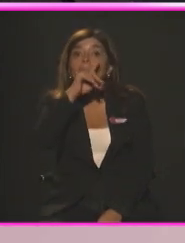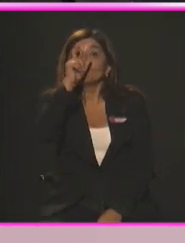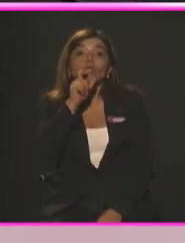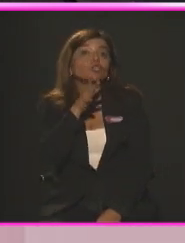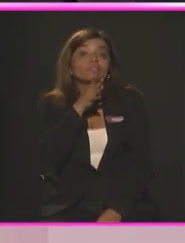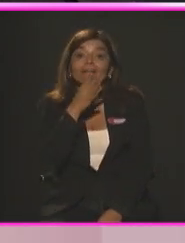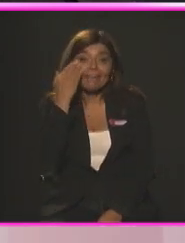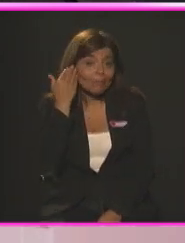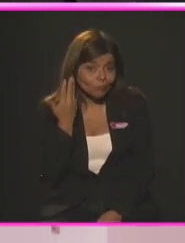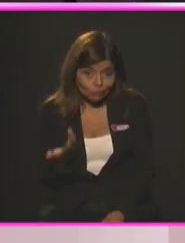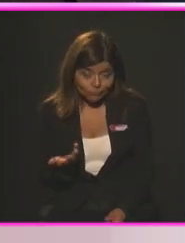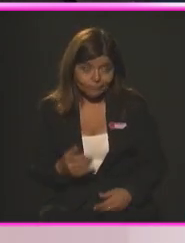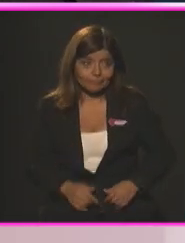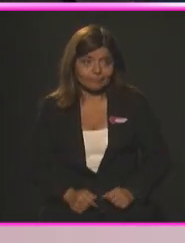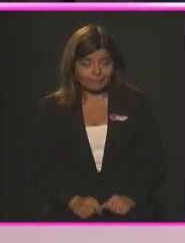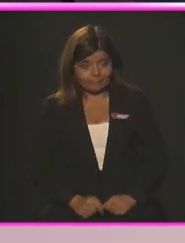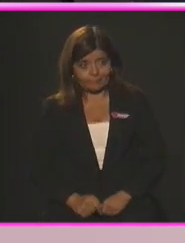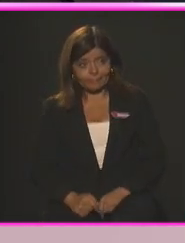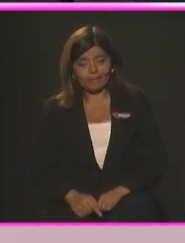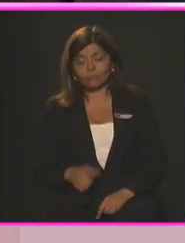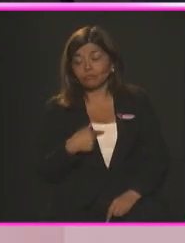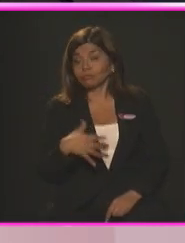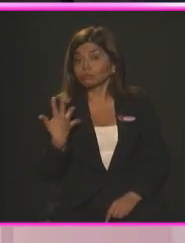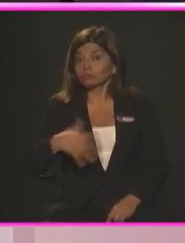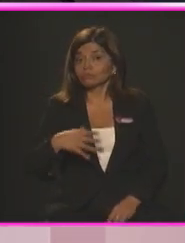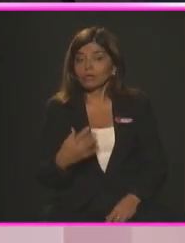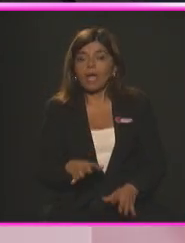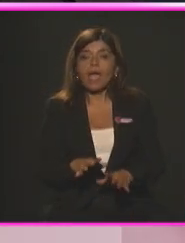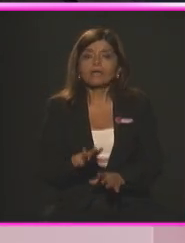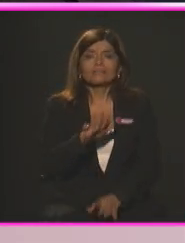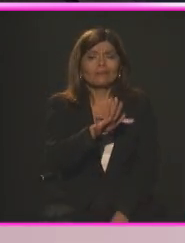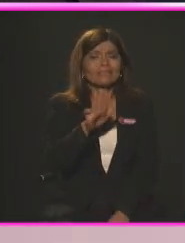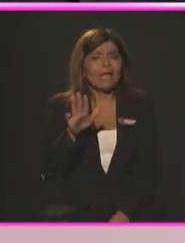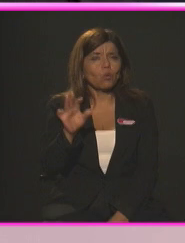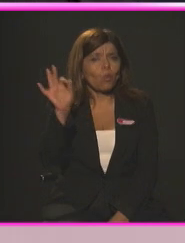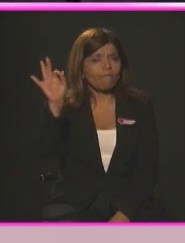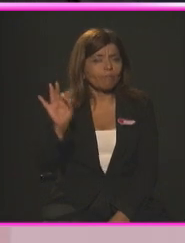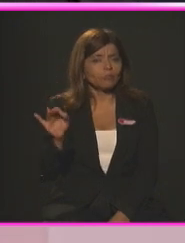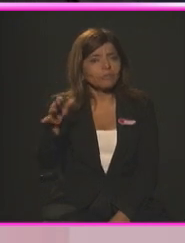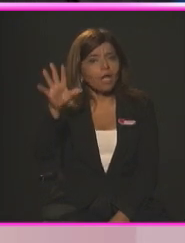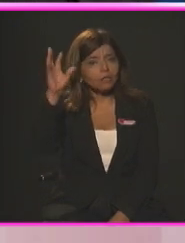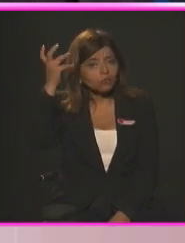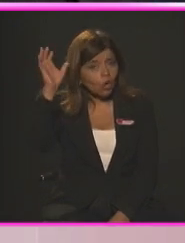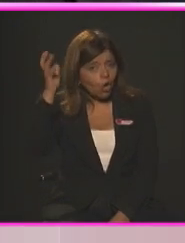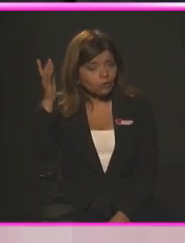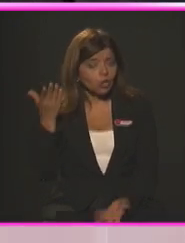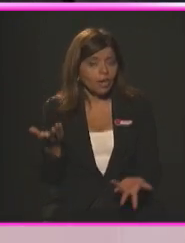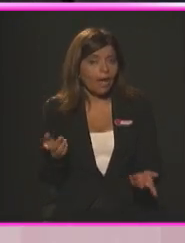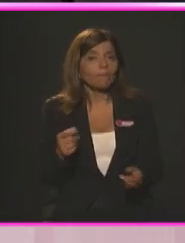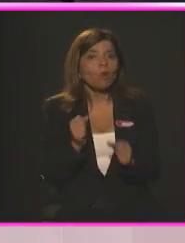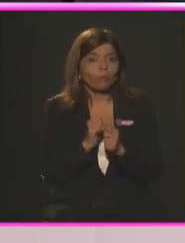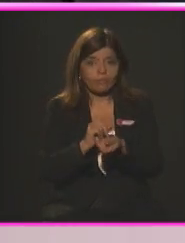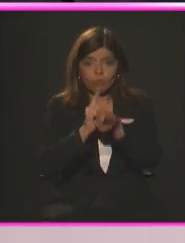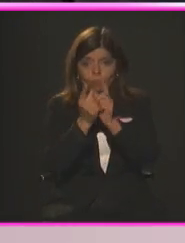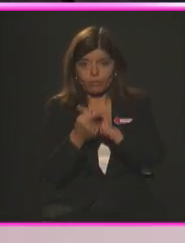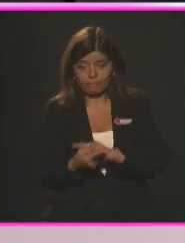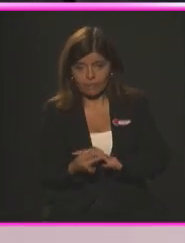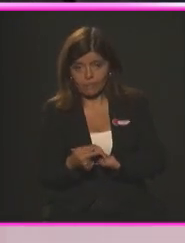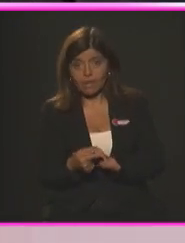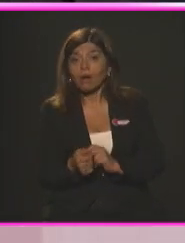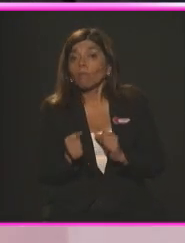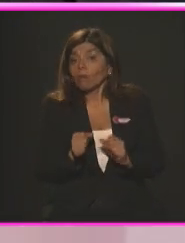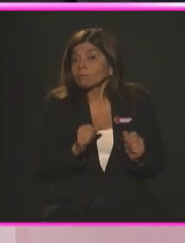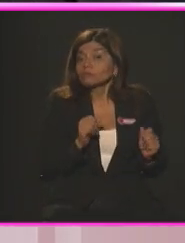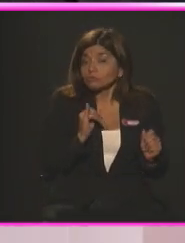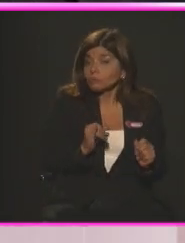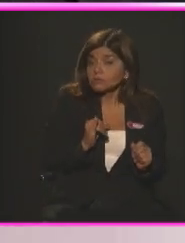And what is shocking to me is that these 99% we ignore are the ones that we can change. You change them as you had breakfast this morning, you will change